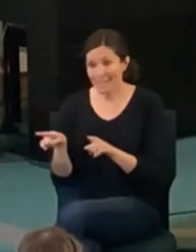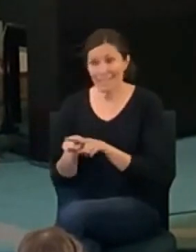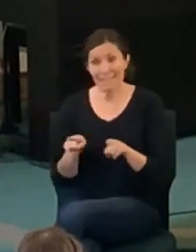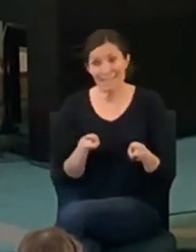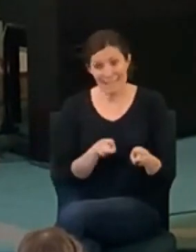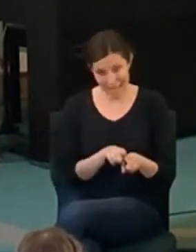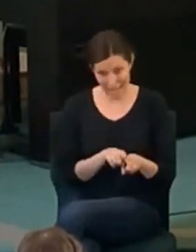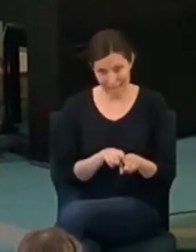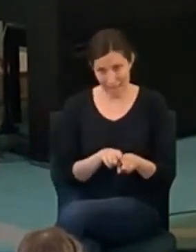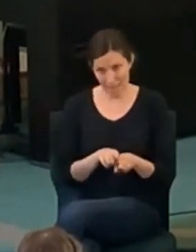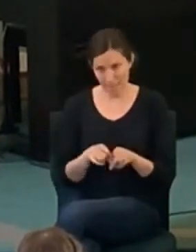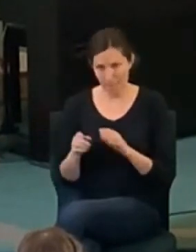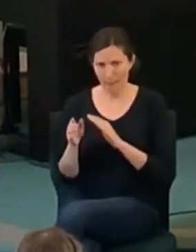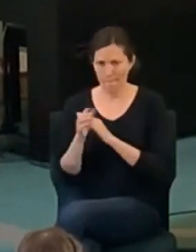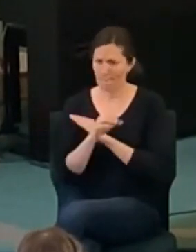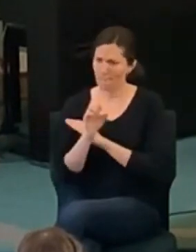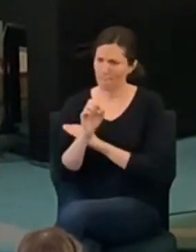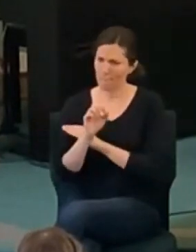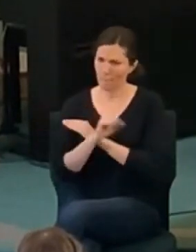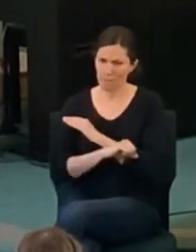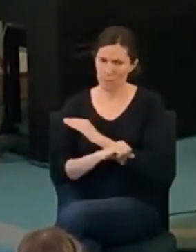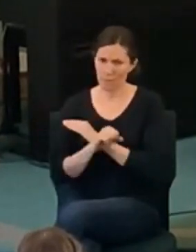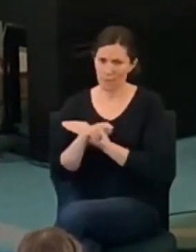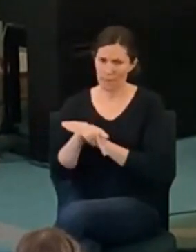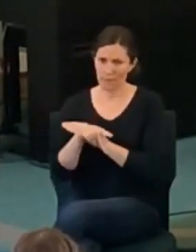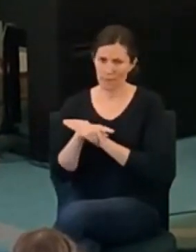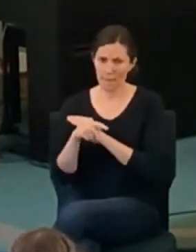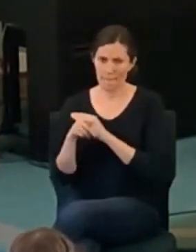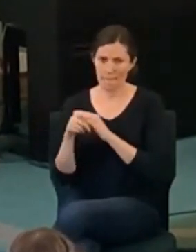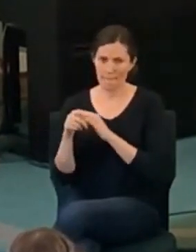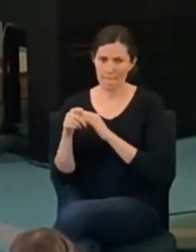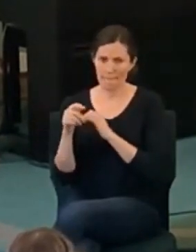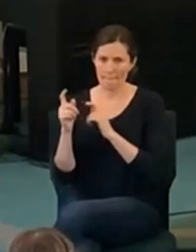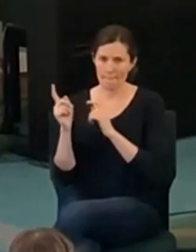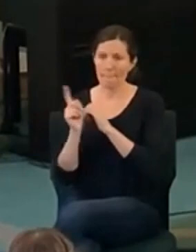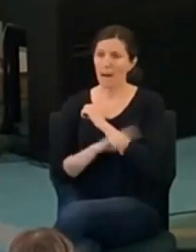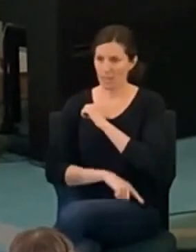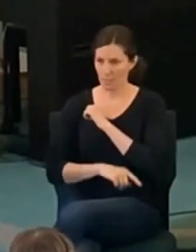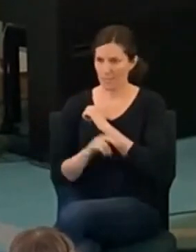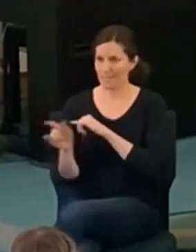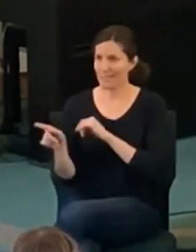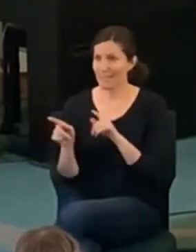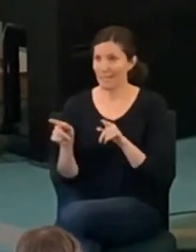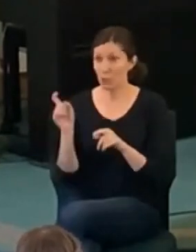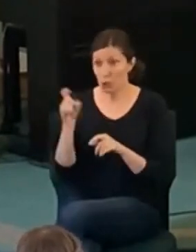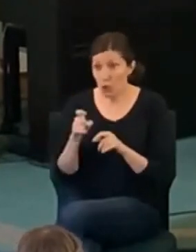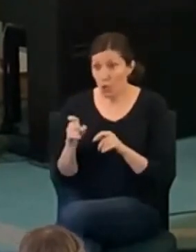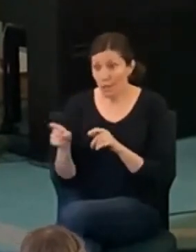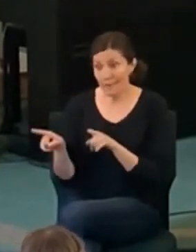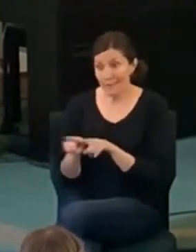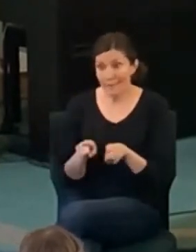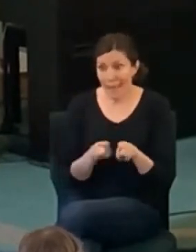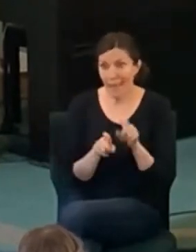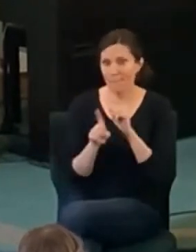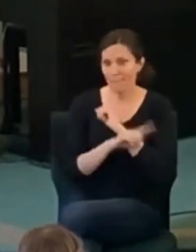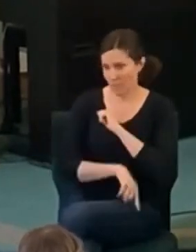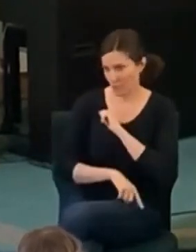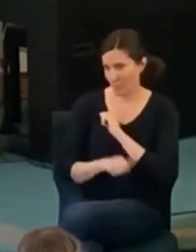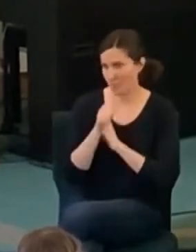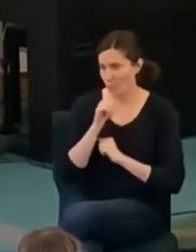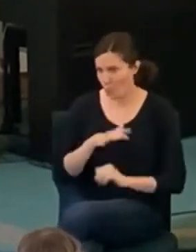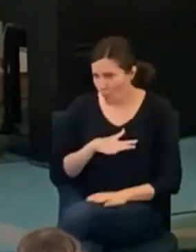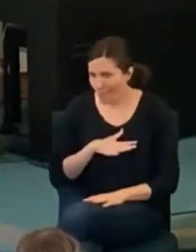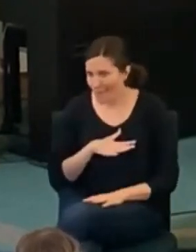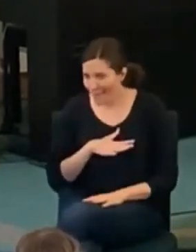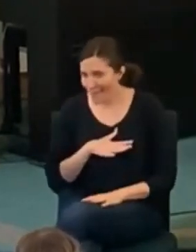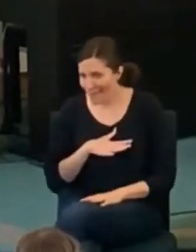picture, right? Amen. The man is not there. The law, if they're really going to quote the law and